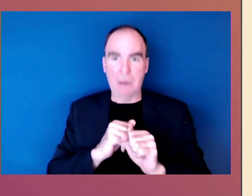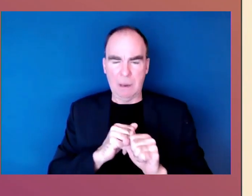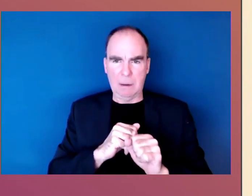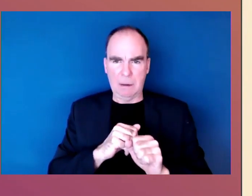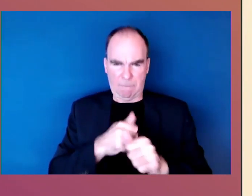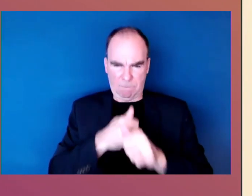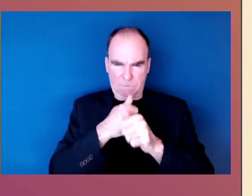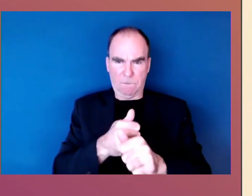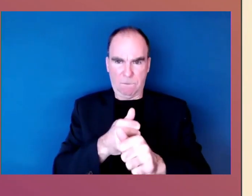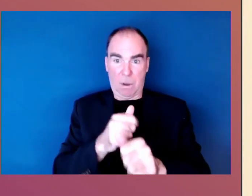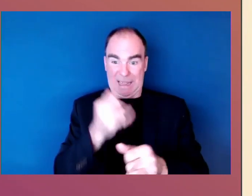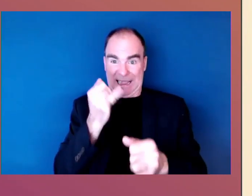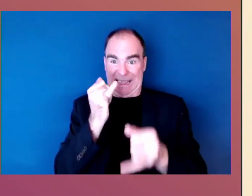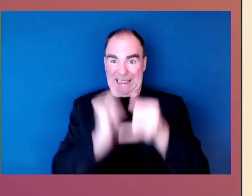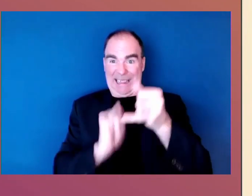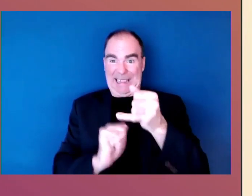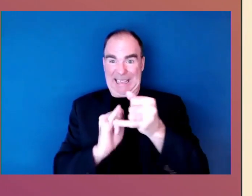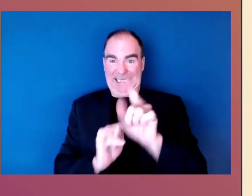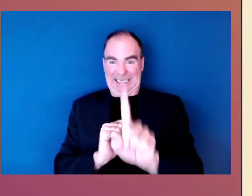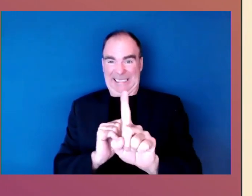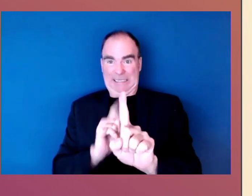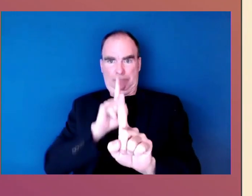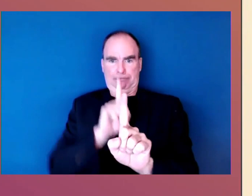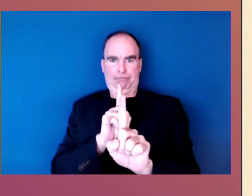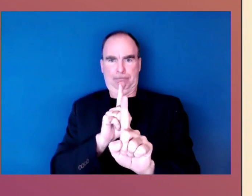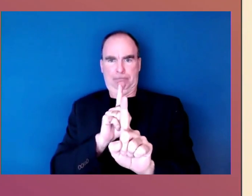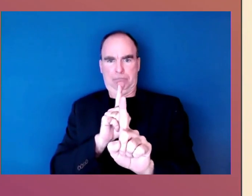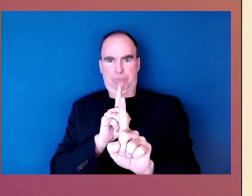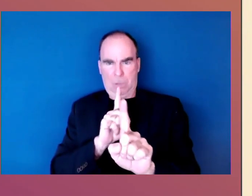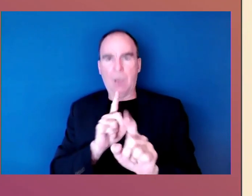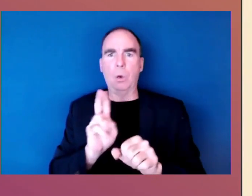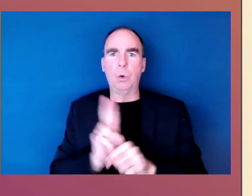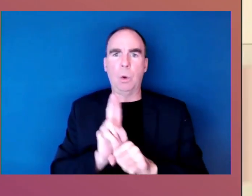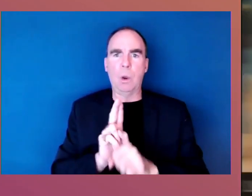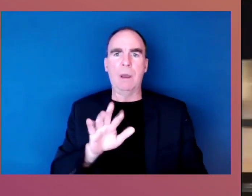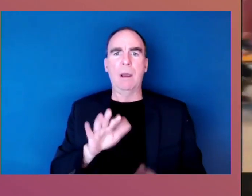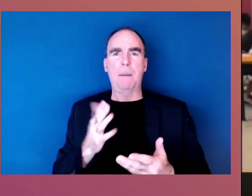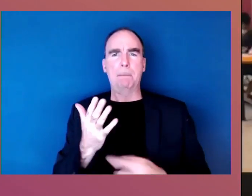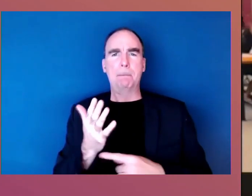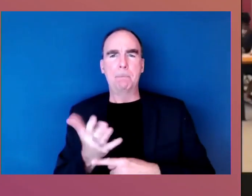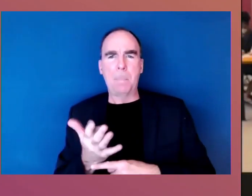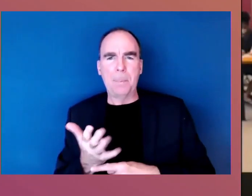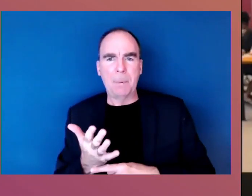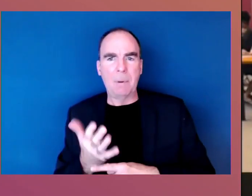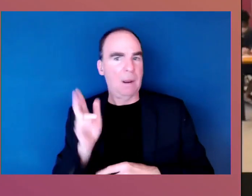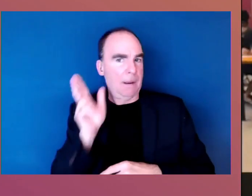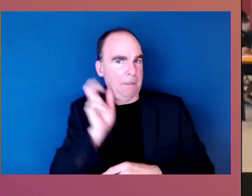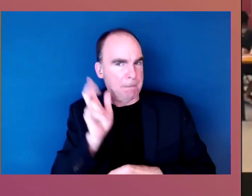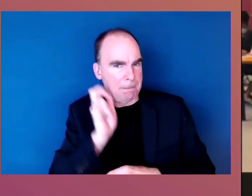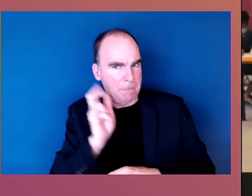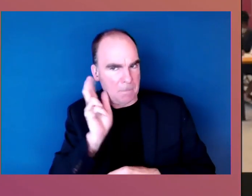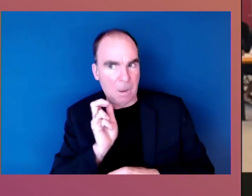guides the user to stay correctly positioned by using audio and vibration signals. Our study revealed that Line Chaser enabled the